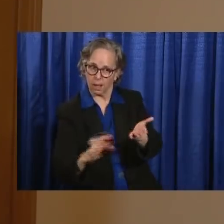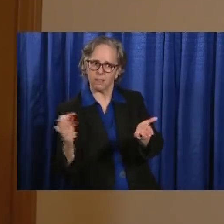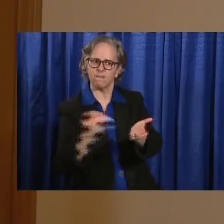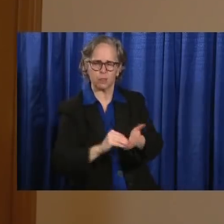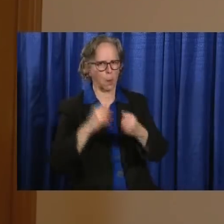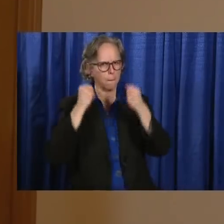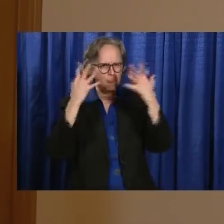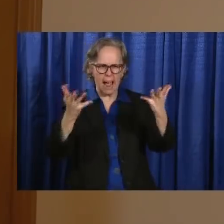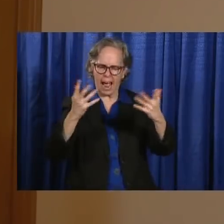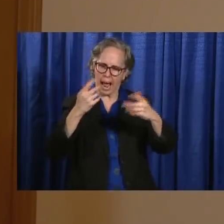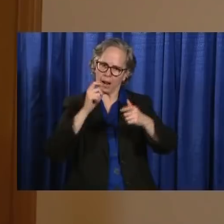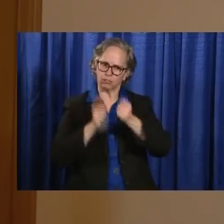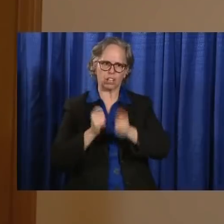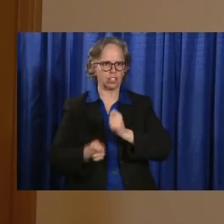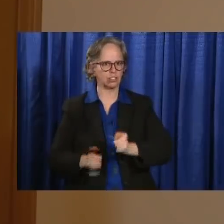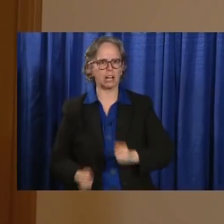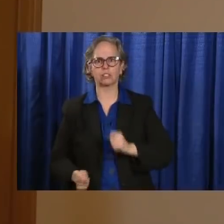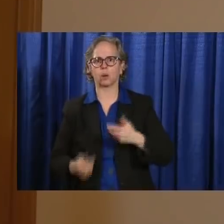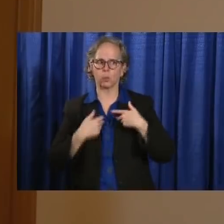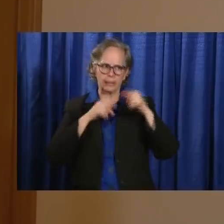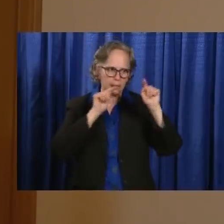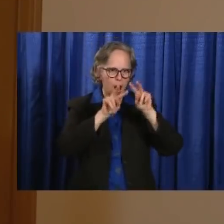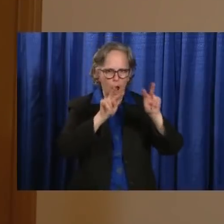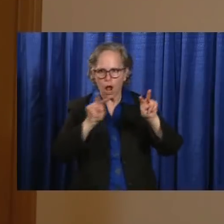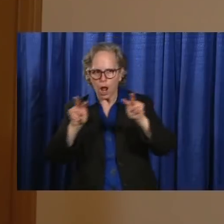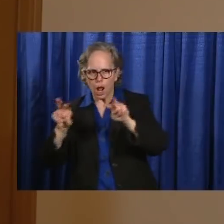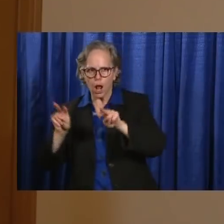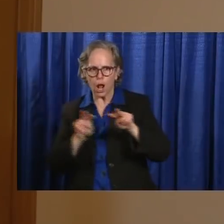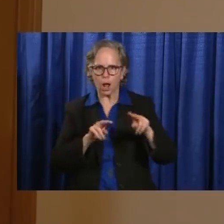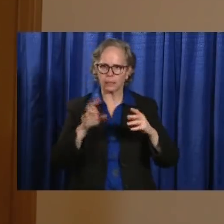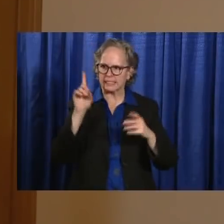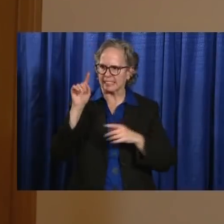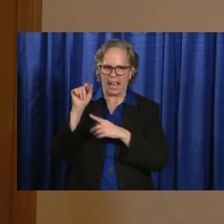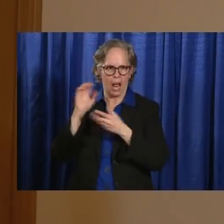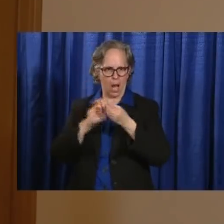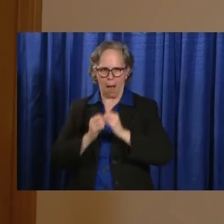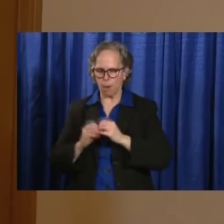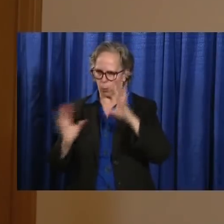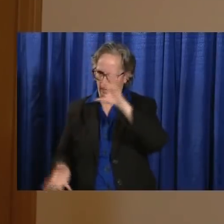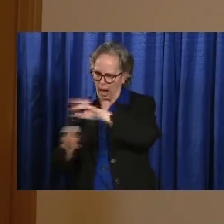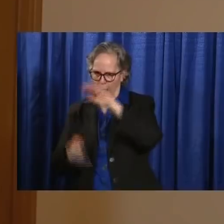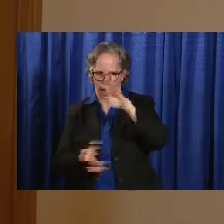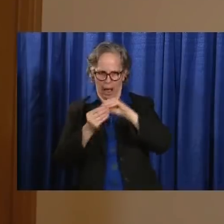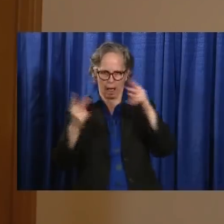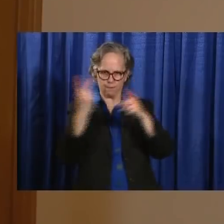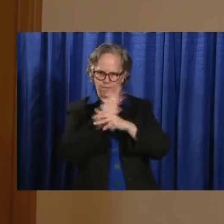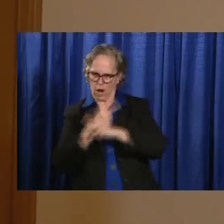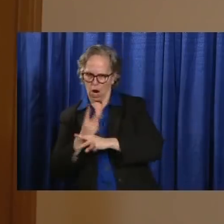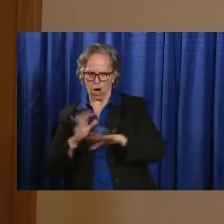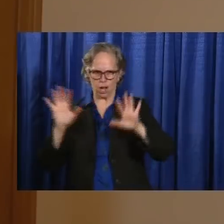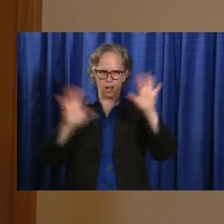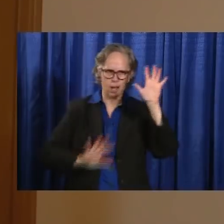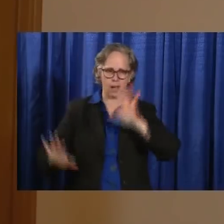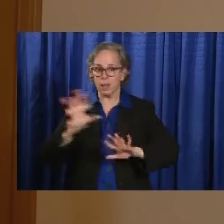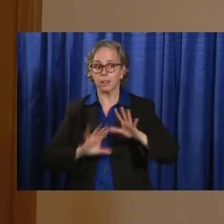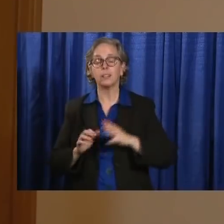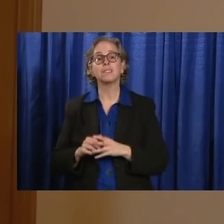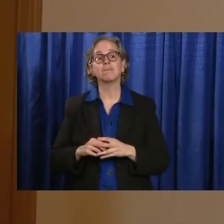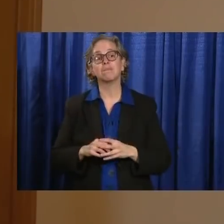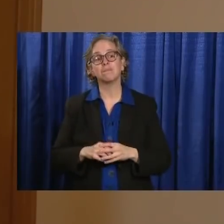upon list of everybody's wished for data that we're putting together. We also did this huge inventory of CPAP